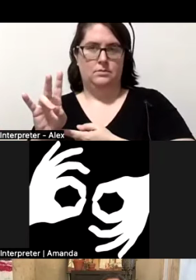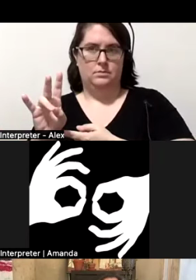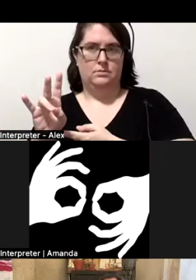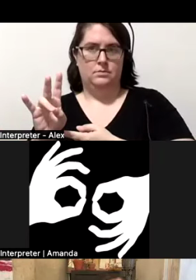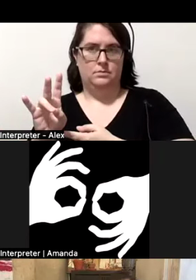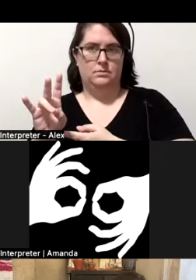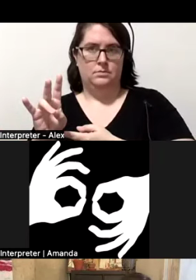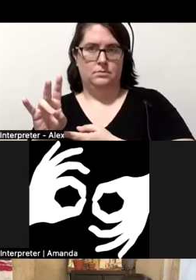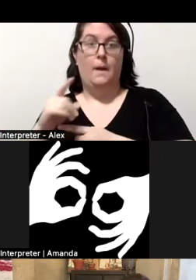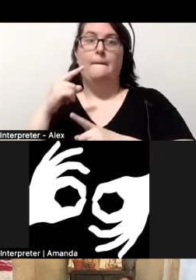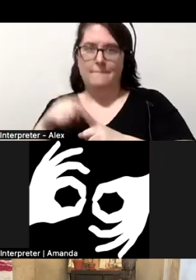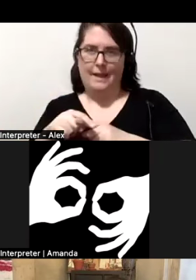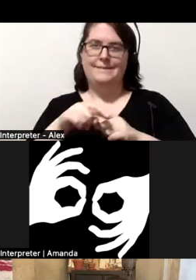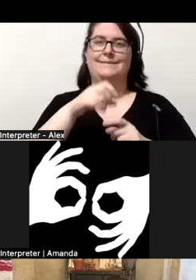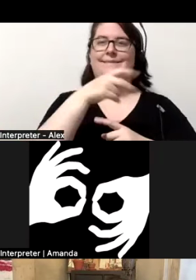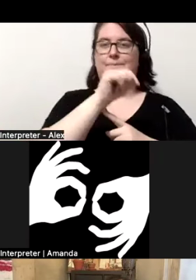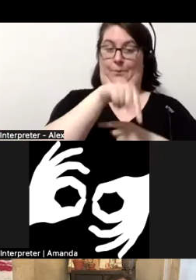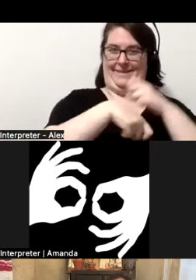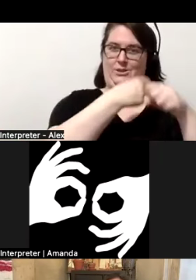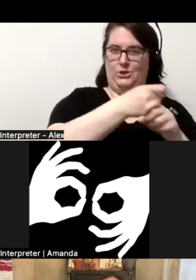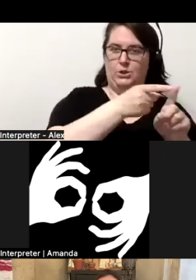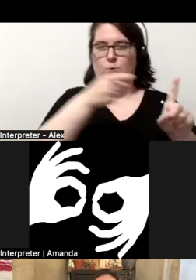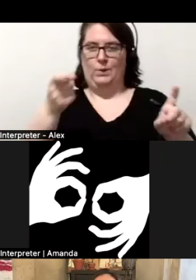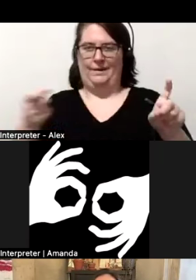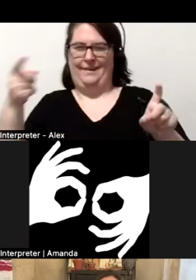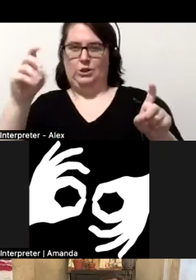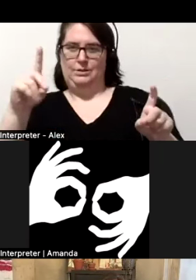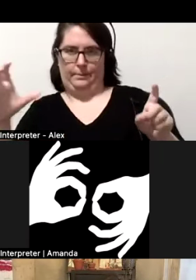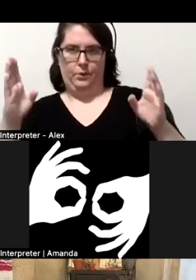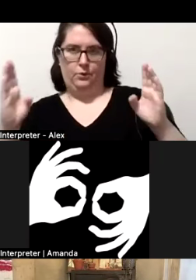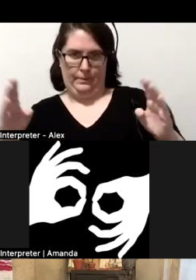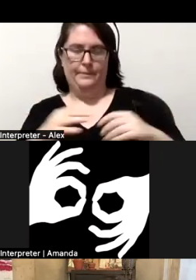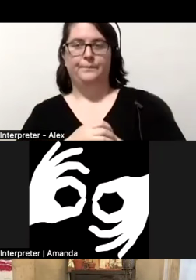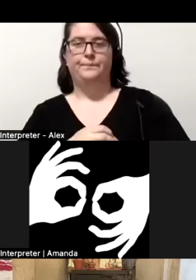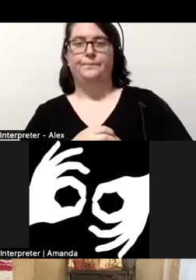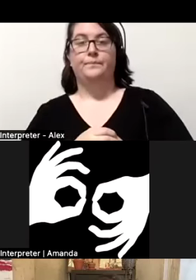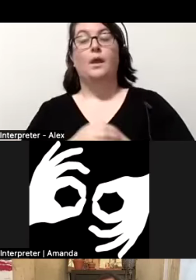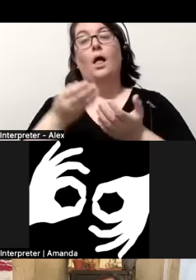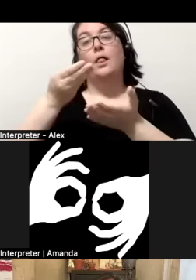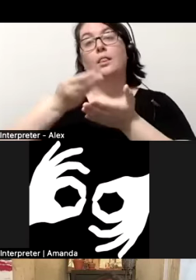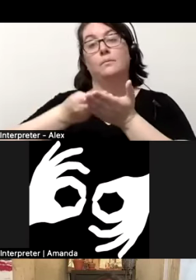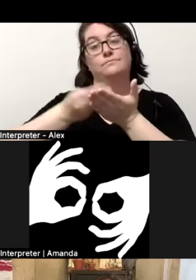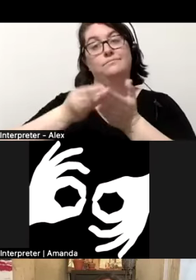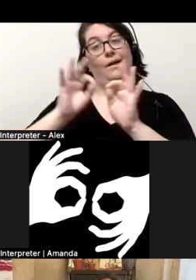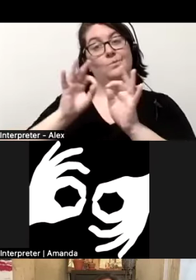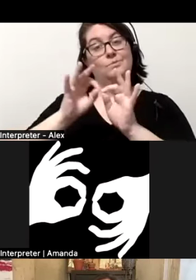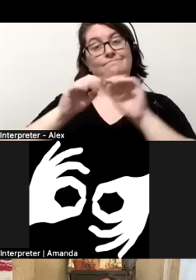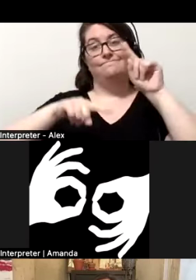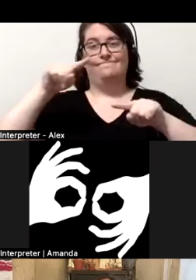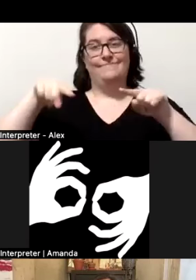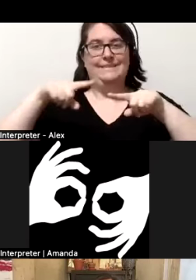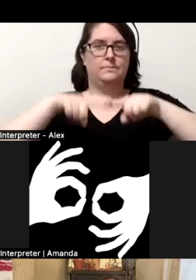occurring between September 2026 and December 2027. The grant amounts are also different for each category. So